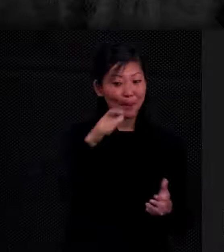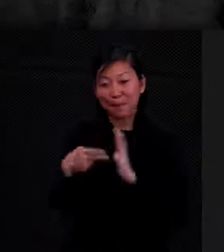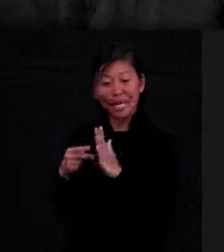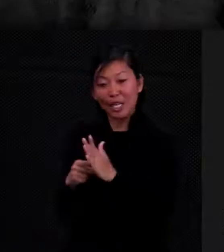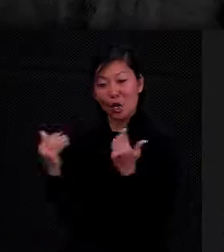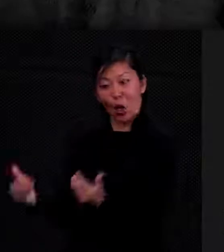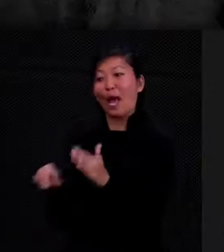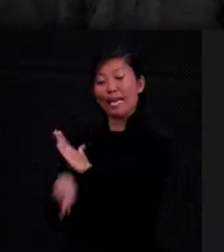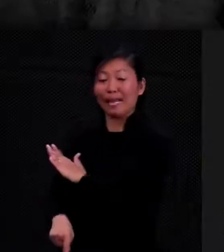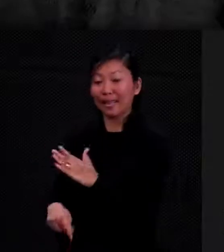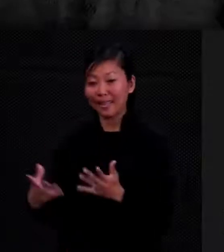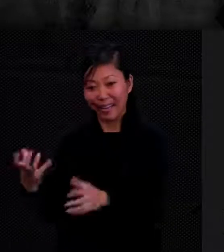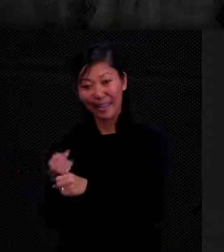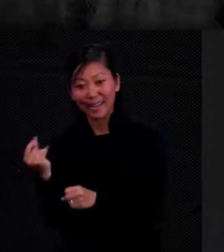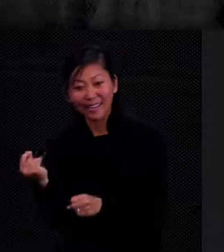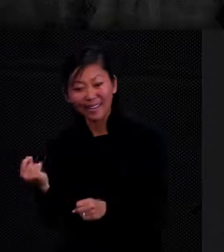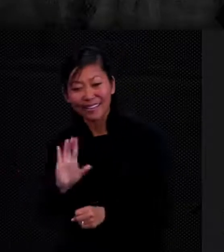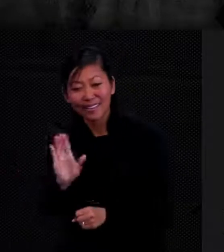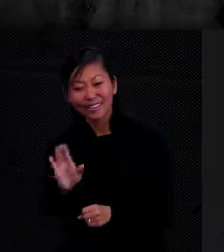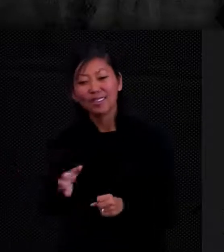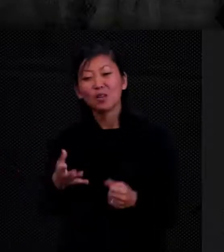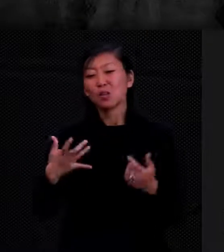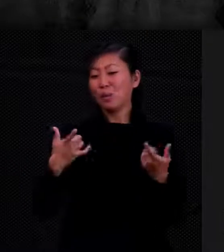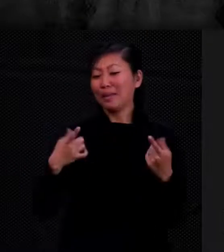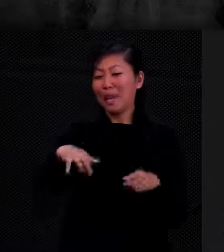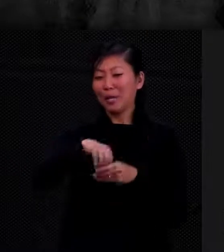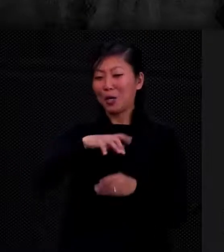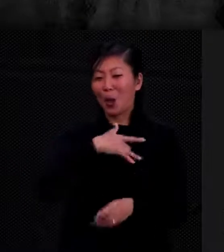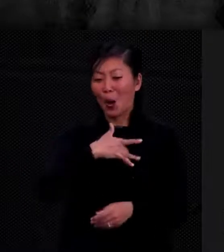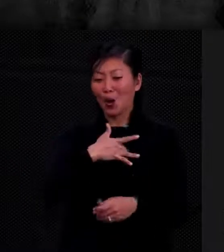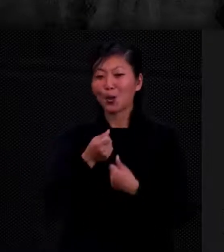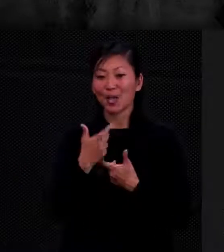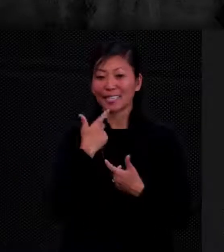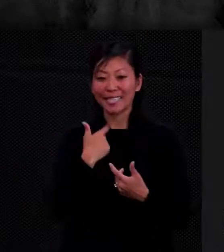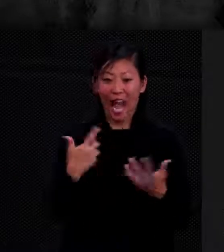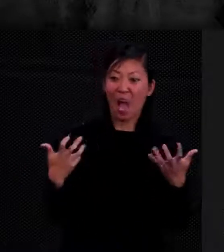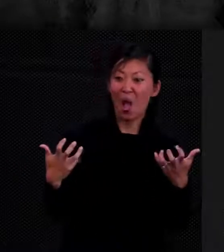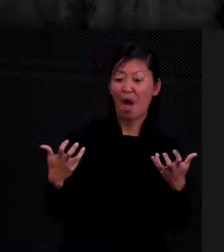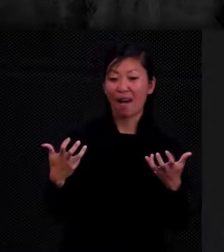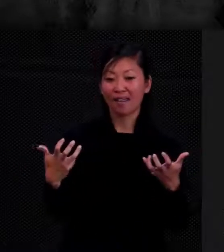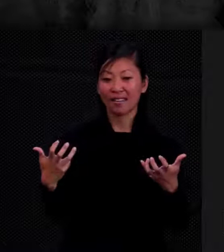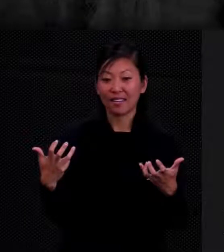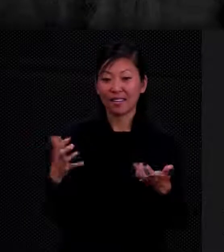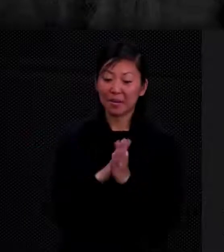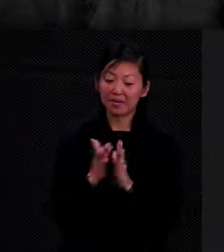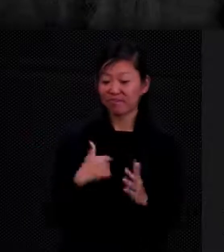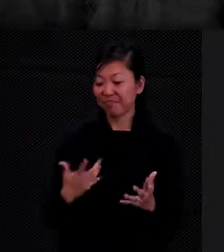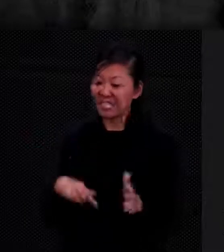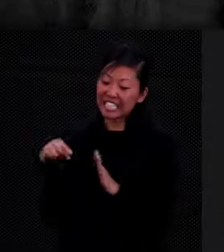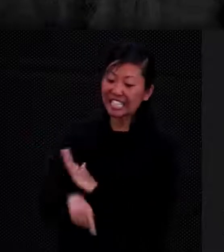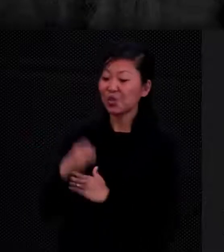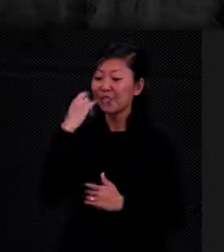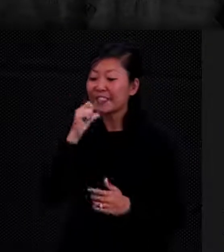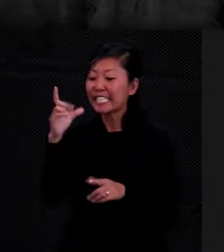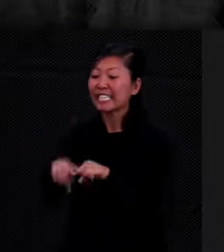But what exactly is going on in our hearts that cause us to say, I want that, to now I'm going to kill you if I don't